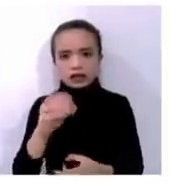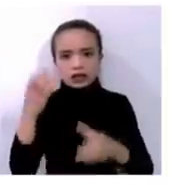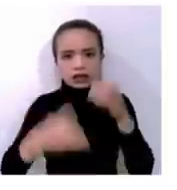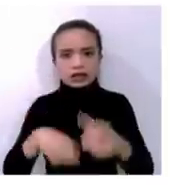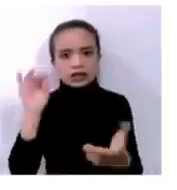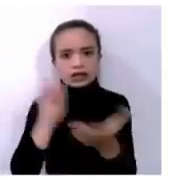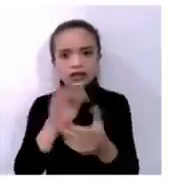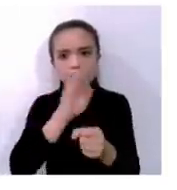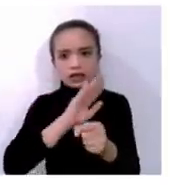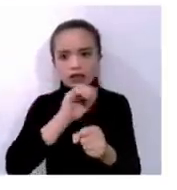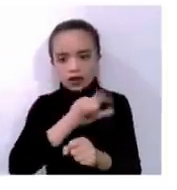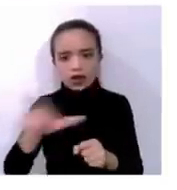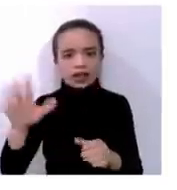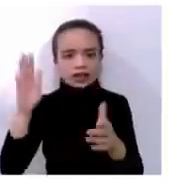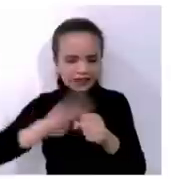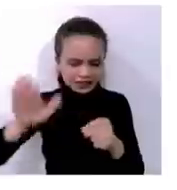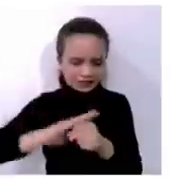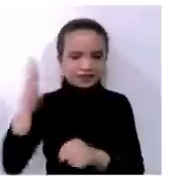for today.